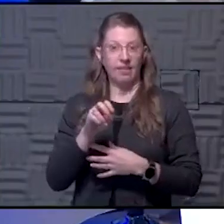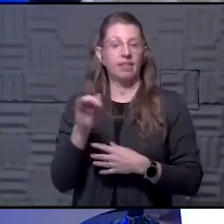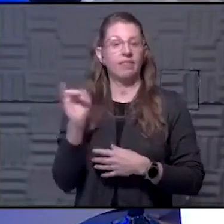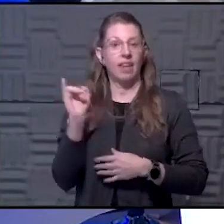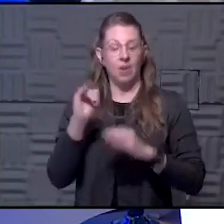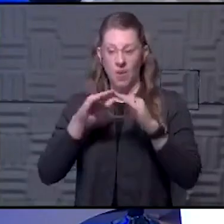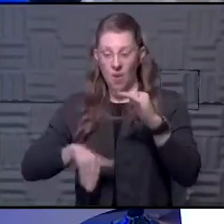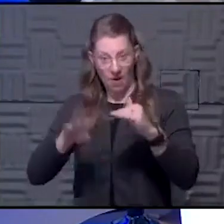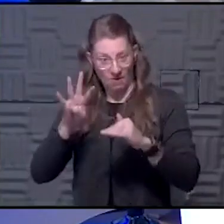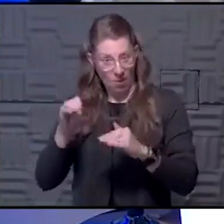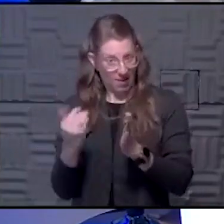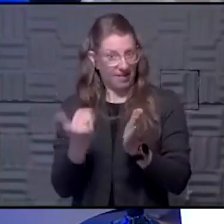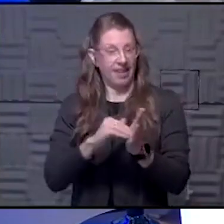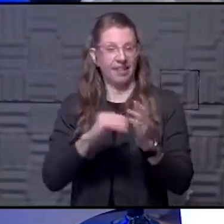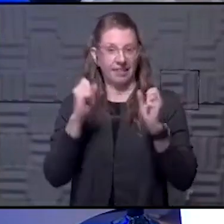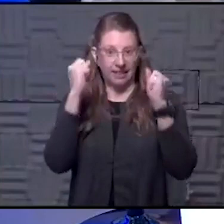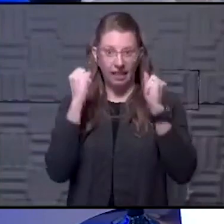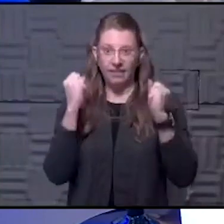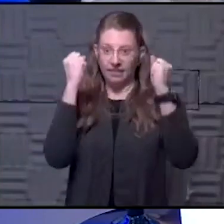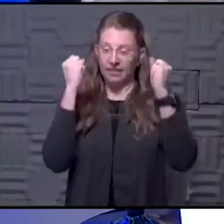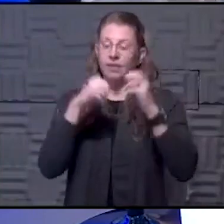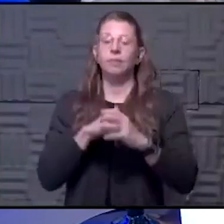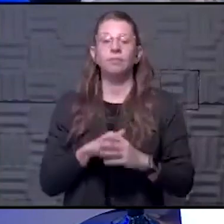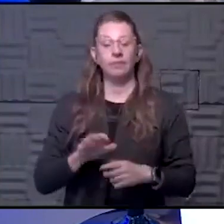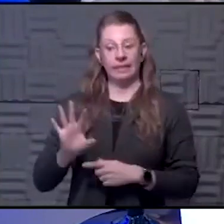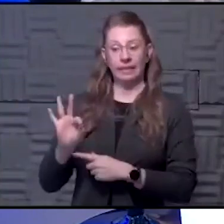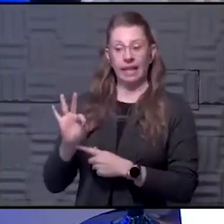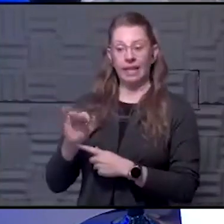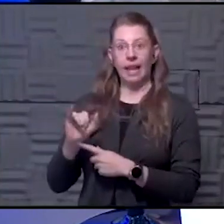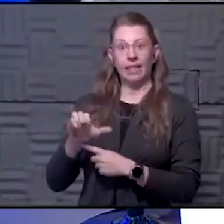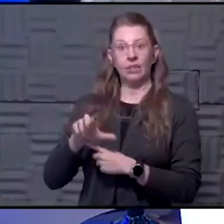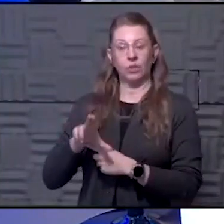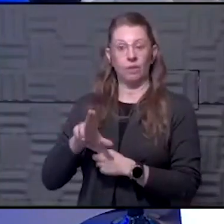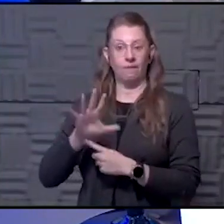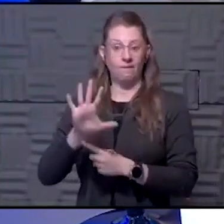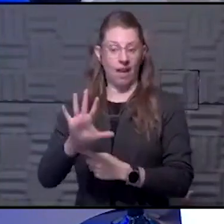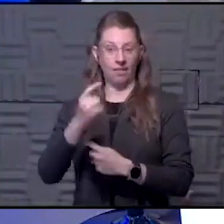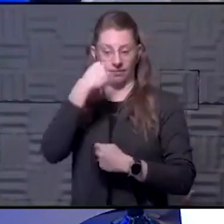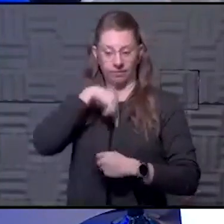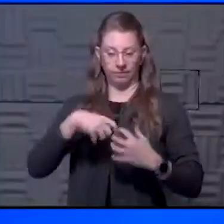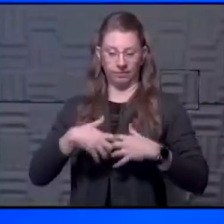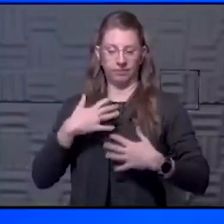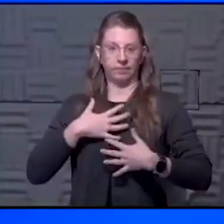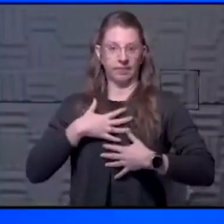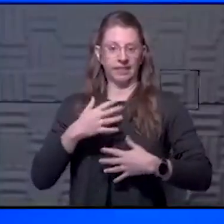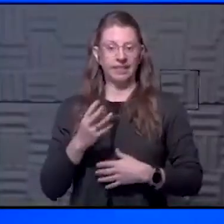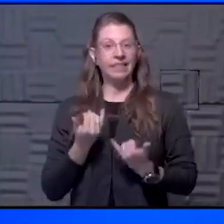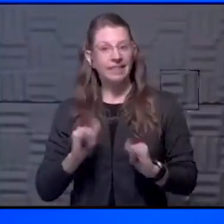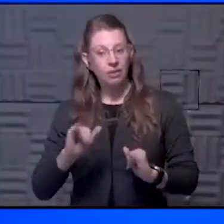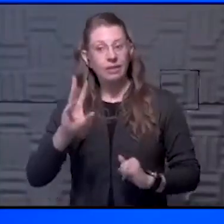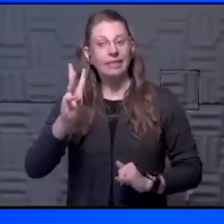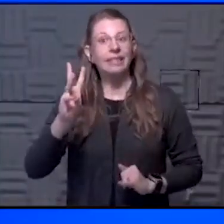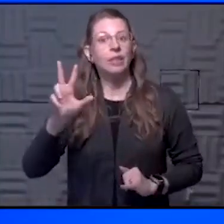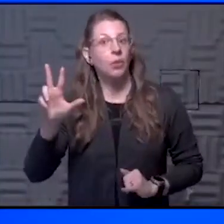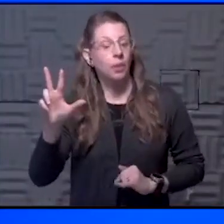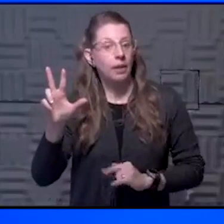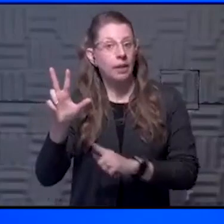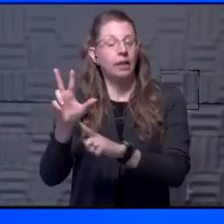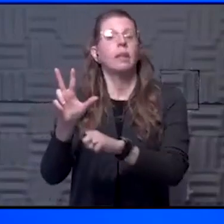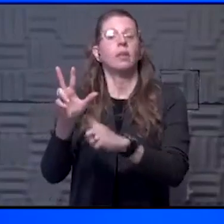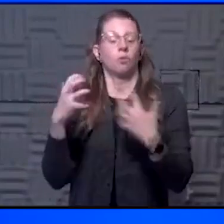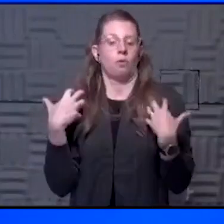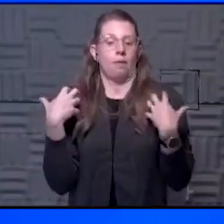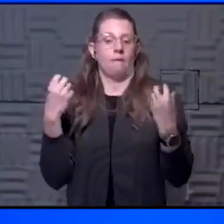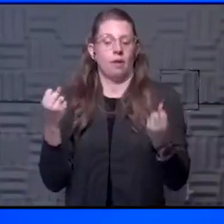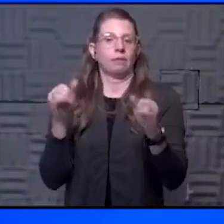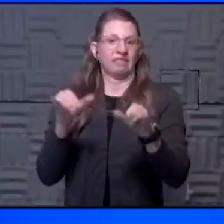40 hospital. again. We are under 40. Yes. Only 9 of those in the ICU and 5 of those on the vent. We still have 63 though who kind of